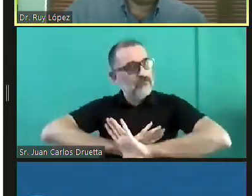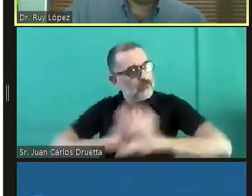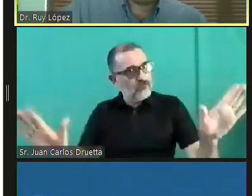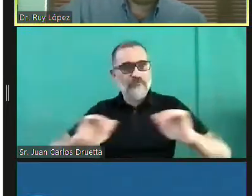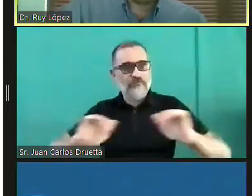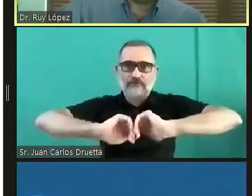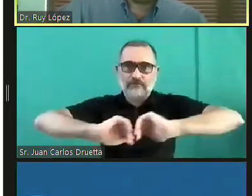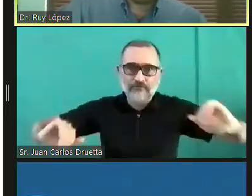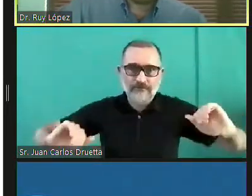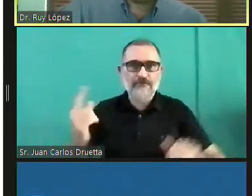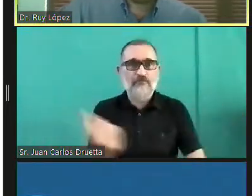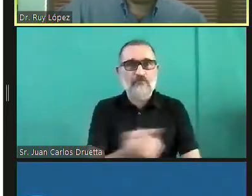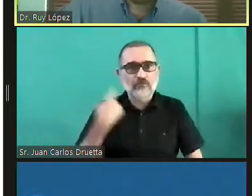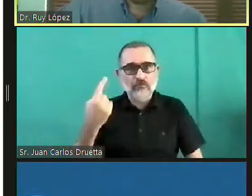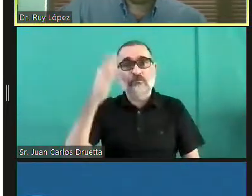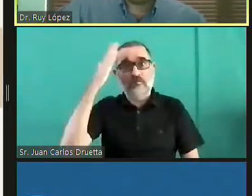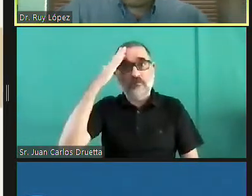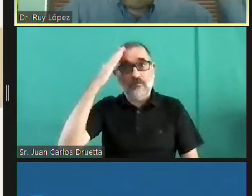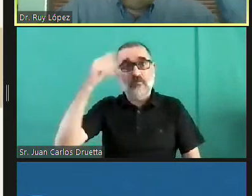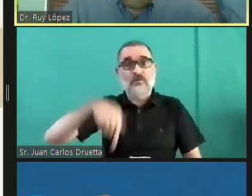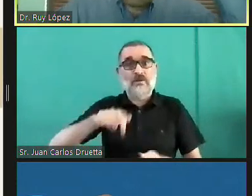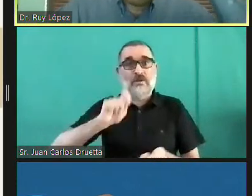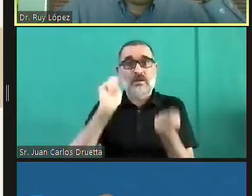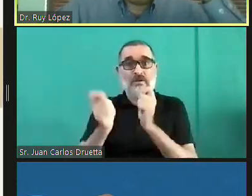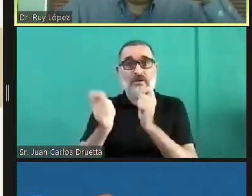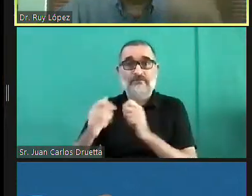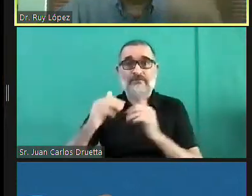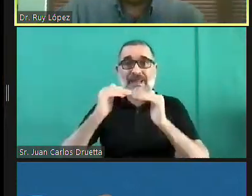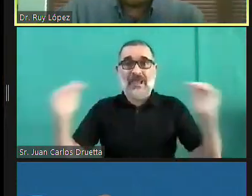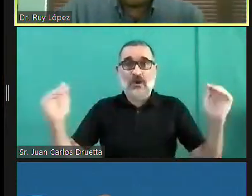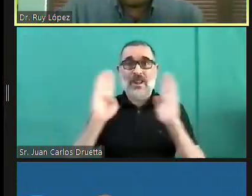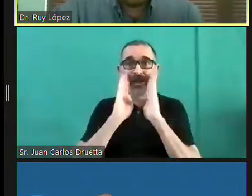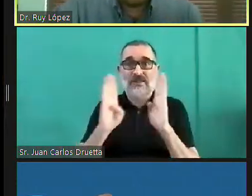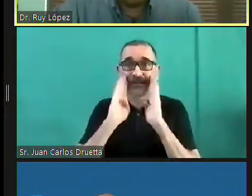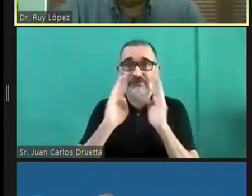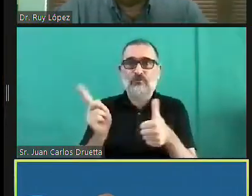help us continue to improve this type of activity in the region. Thank you very